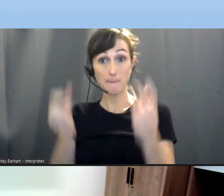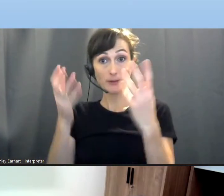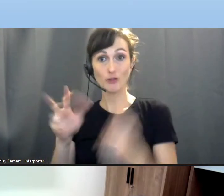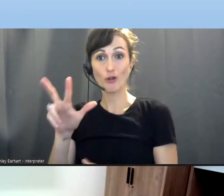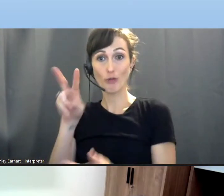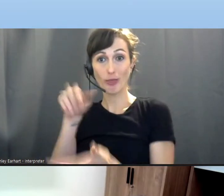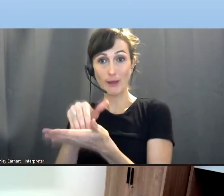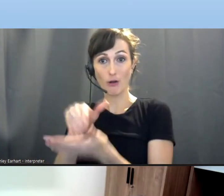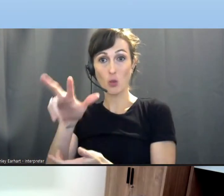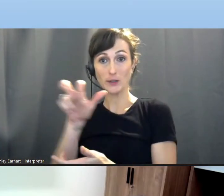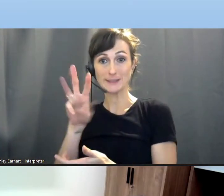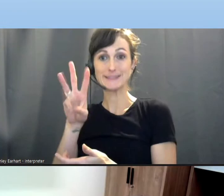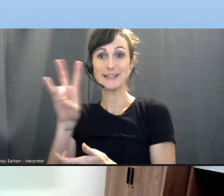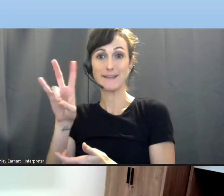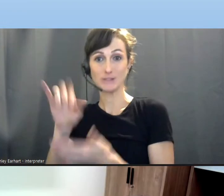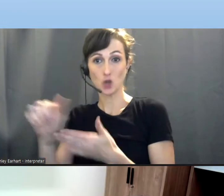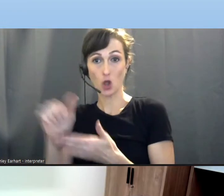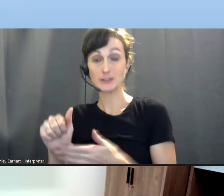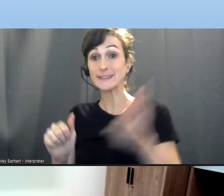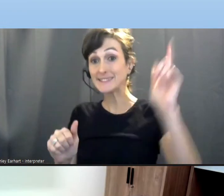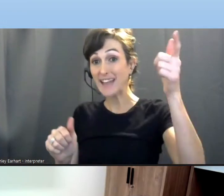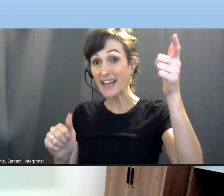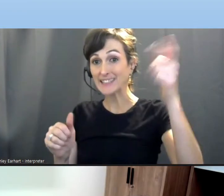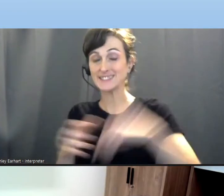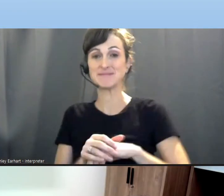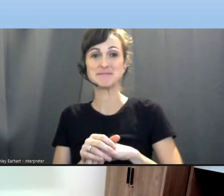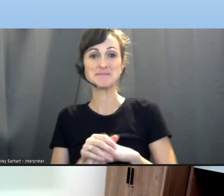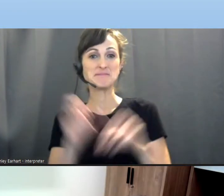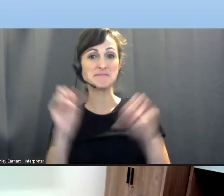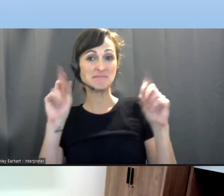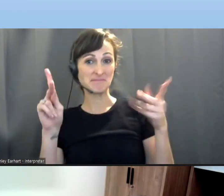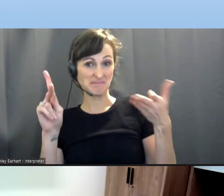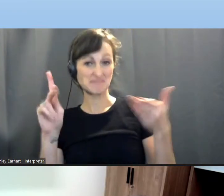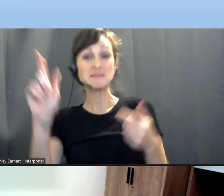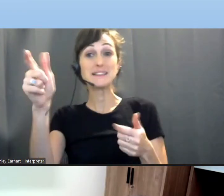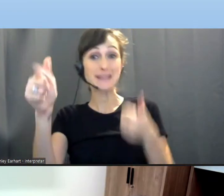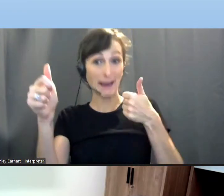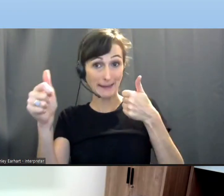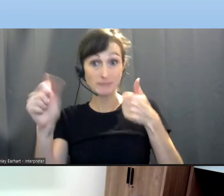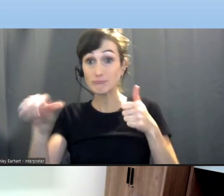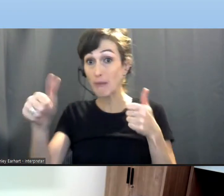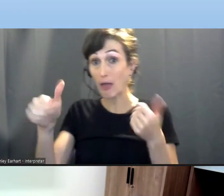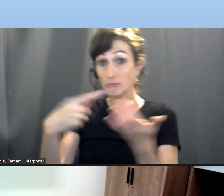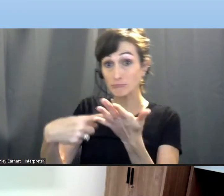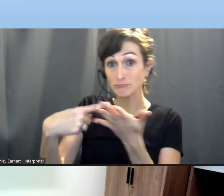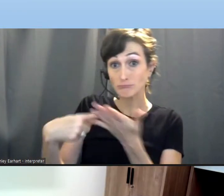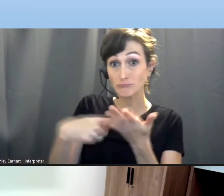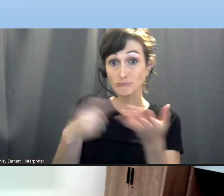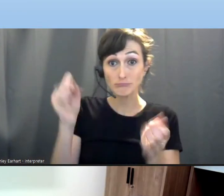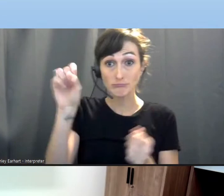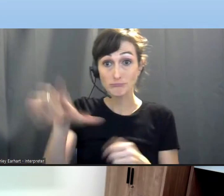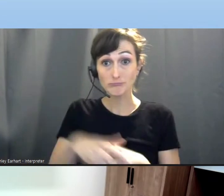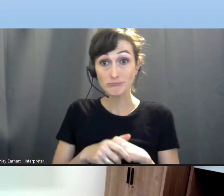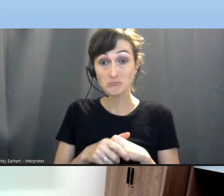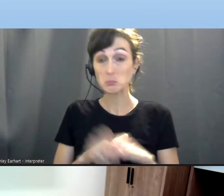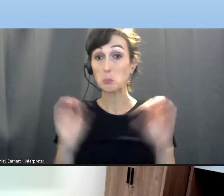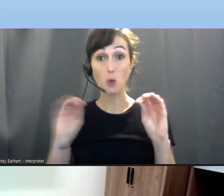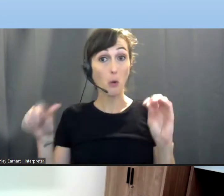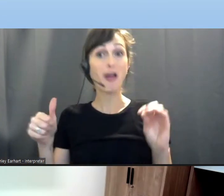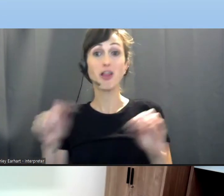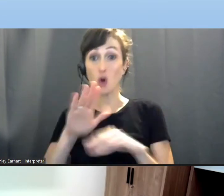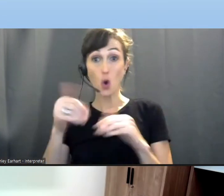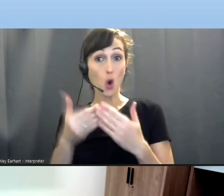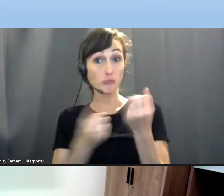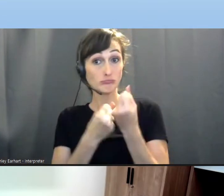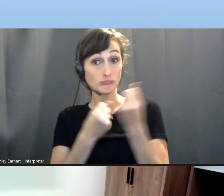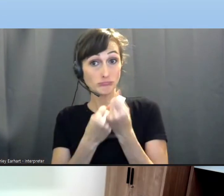$32,367. Second. All right, I have a motion and a second. Any other discussion? No other discussion, all in favor say